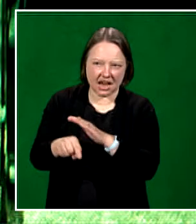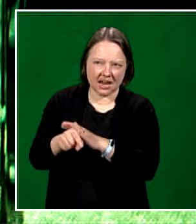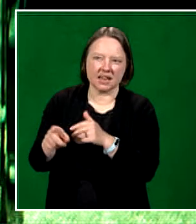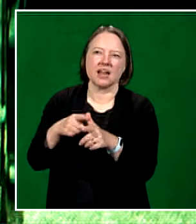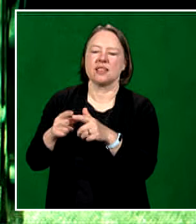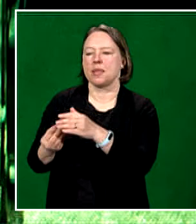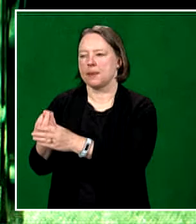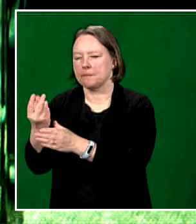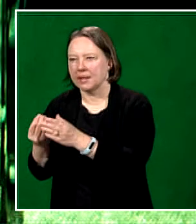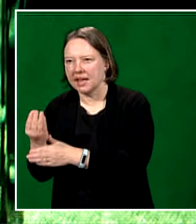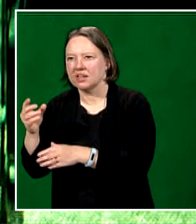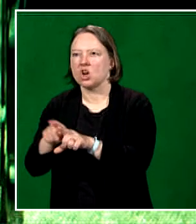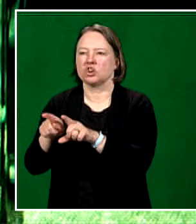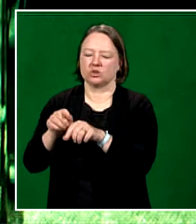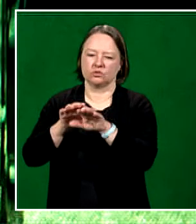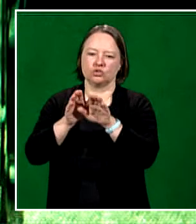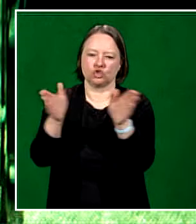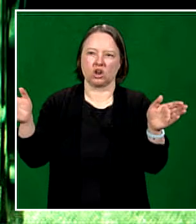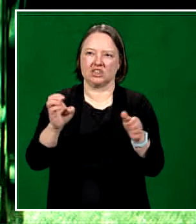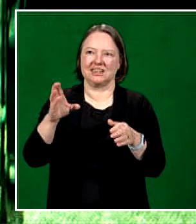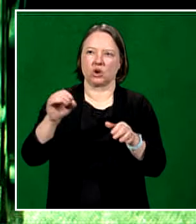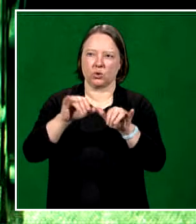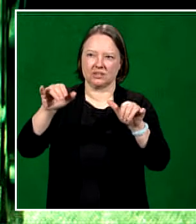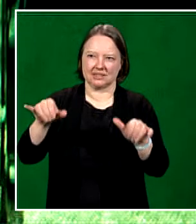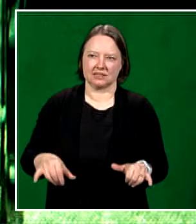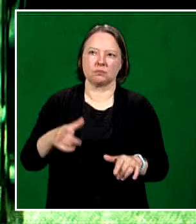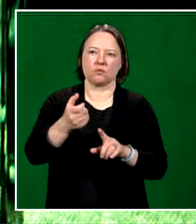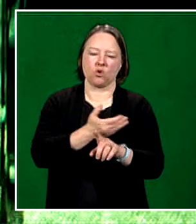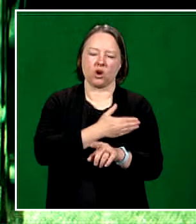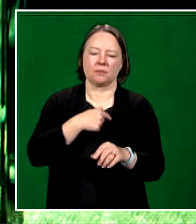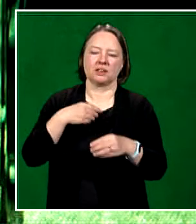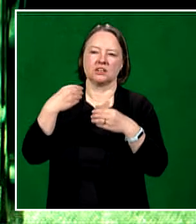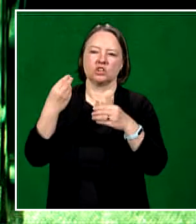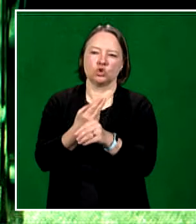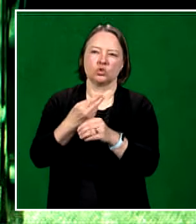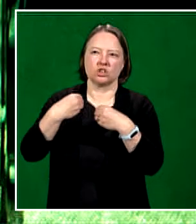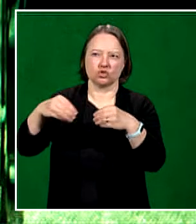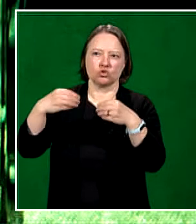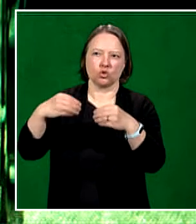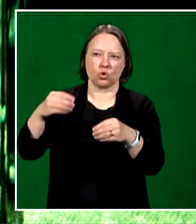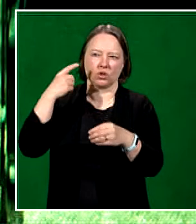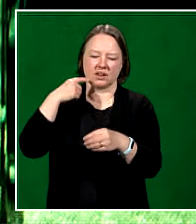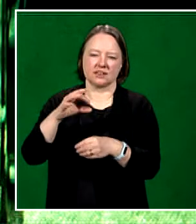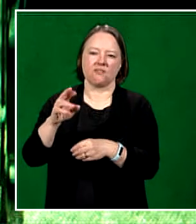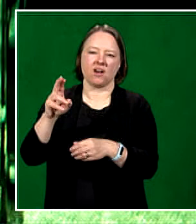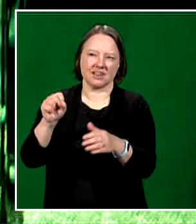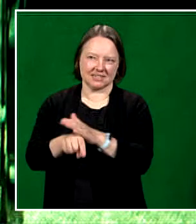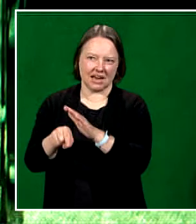on, I guess, the general ecosystem before it can really be used and sold as a commercial fungicide.